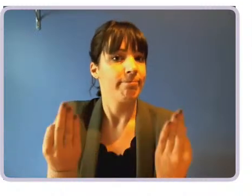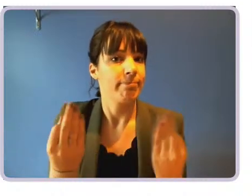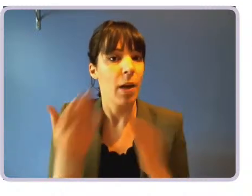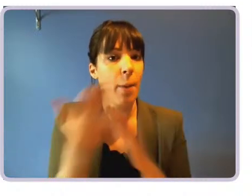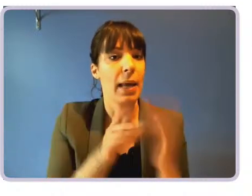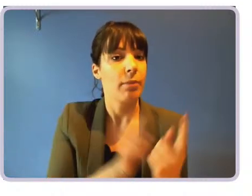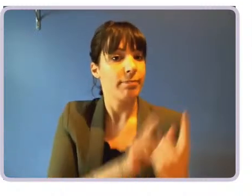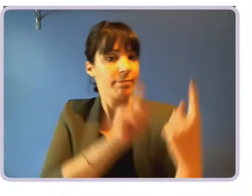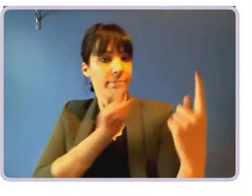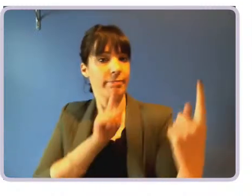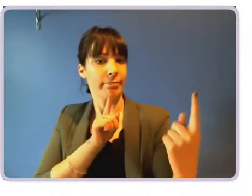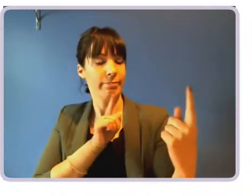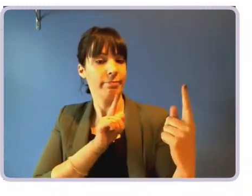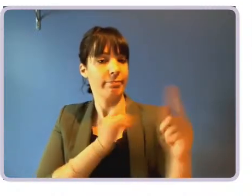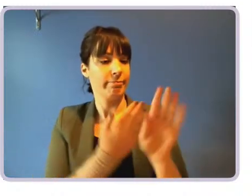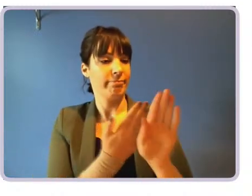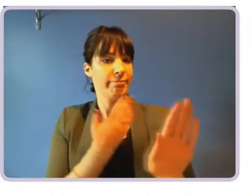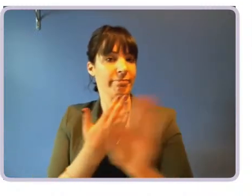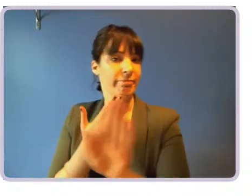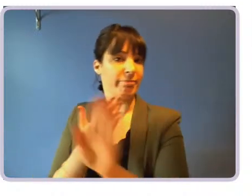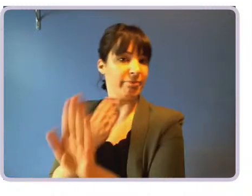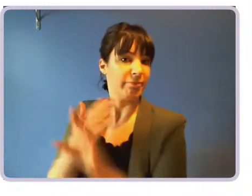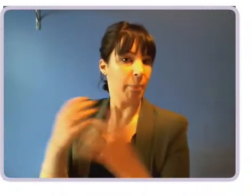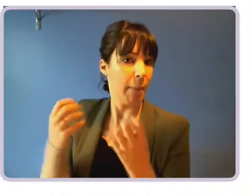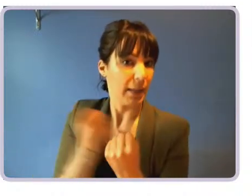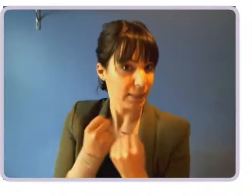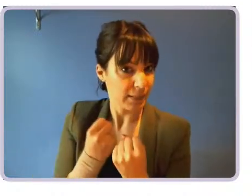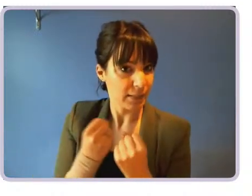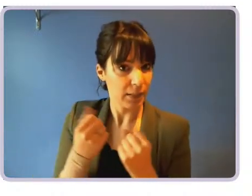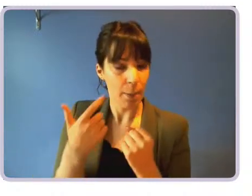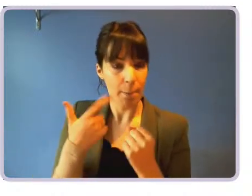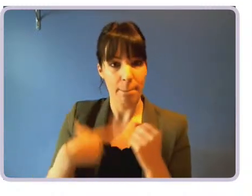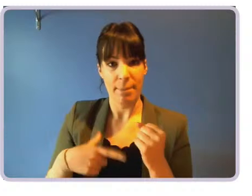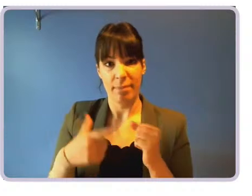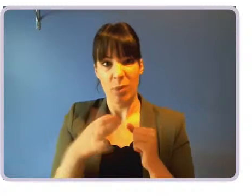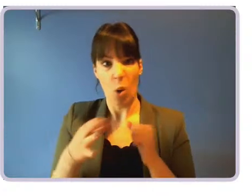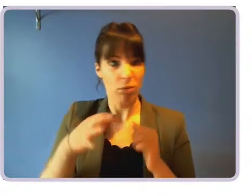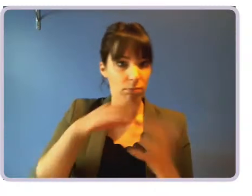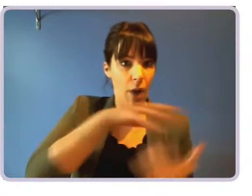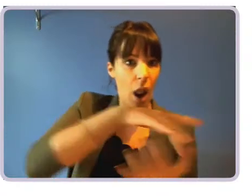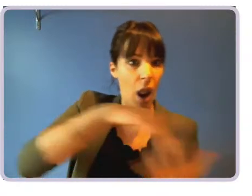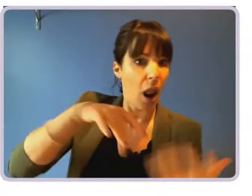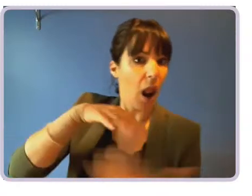mix. So we're less likely to get it transmitted between us.